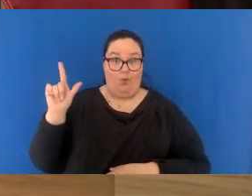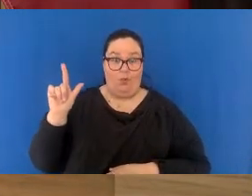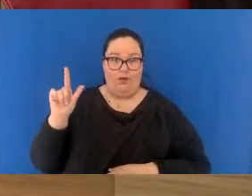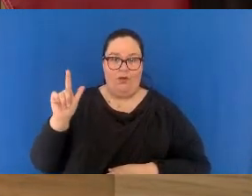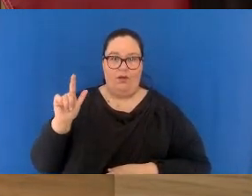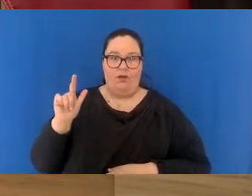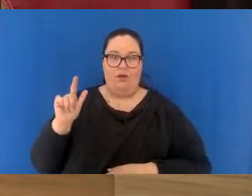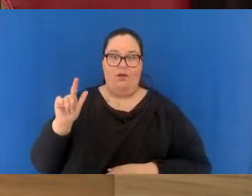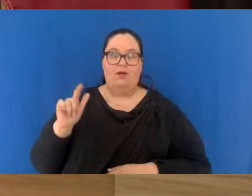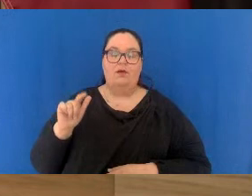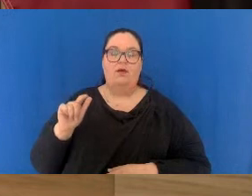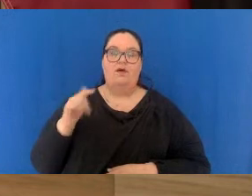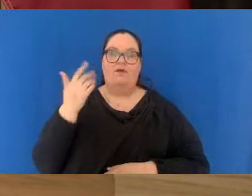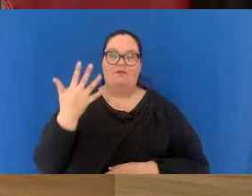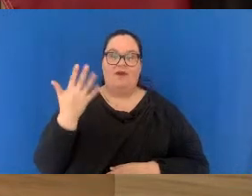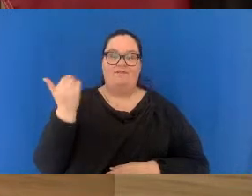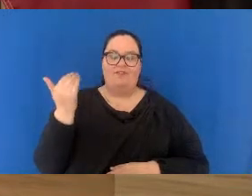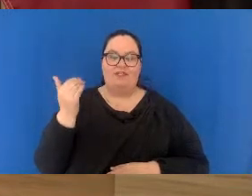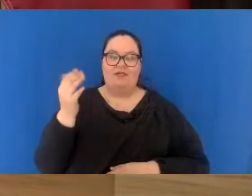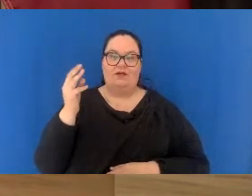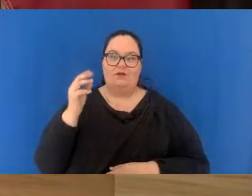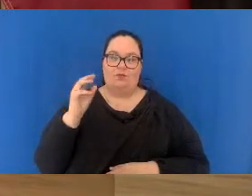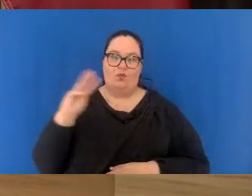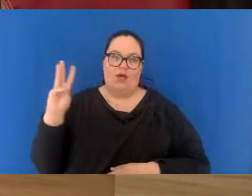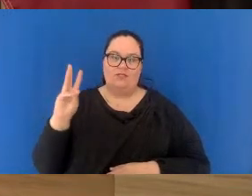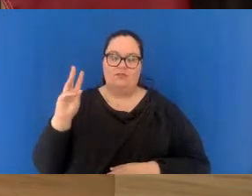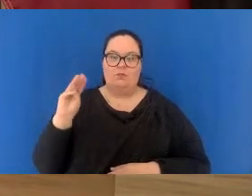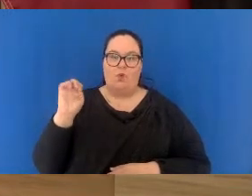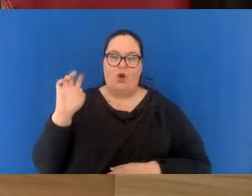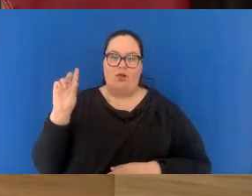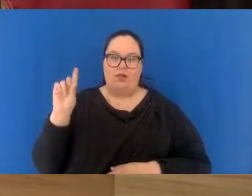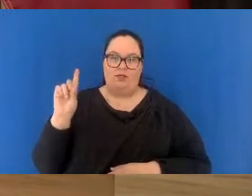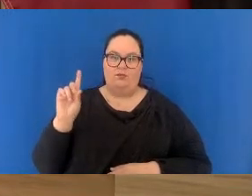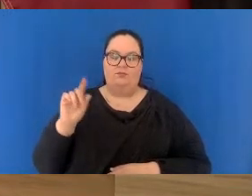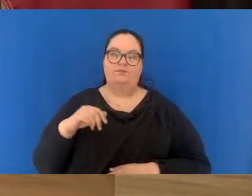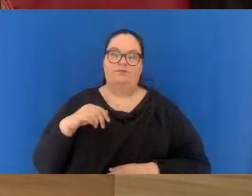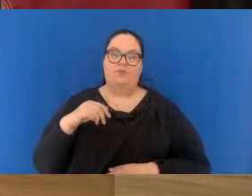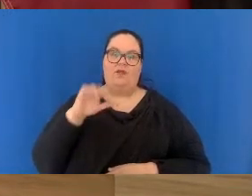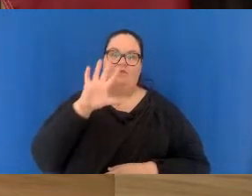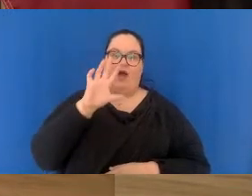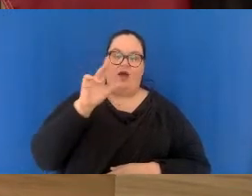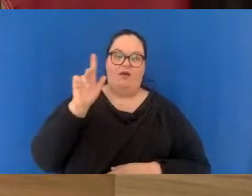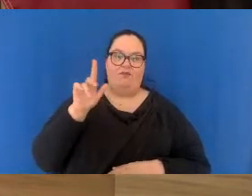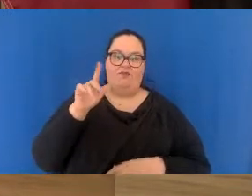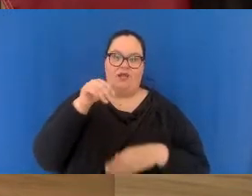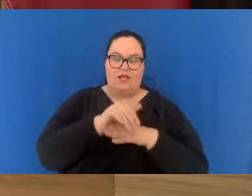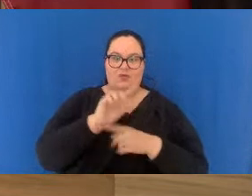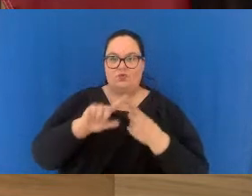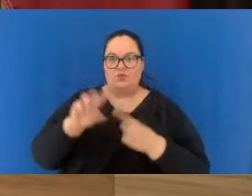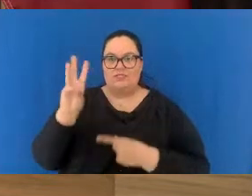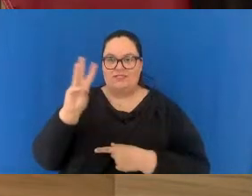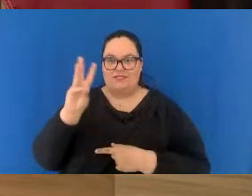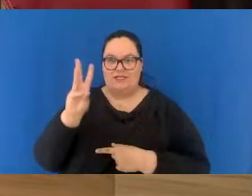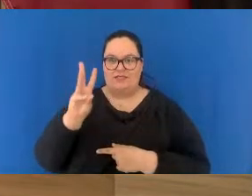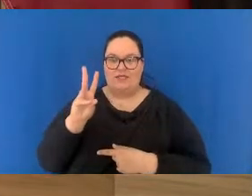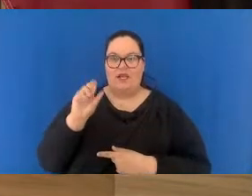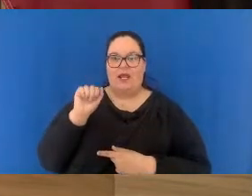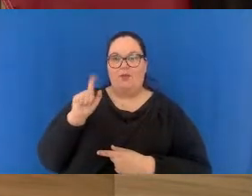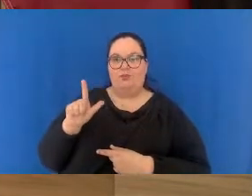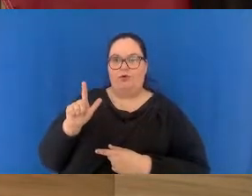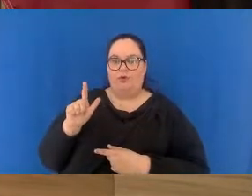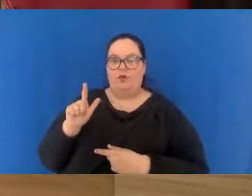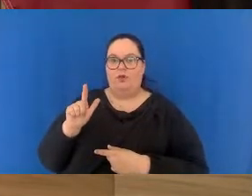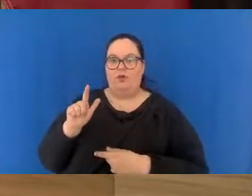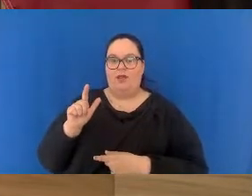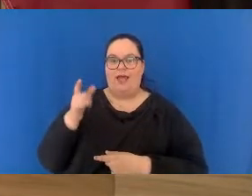515 Westmoreland Road on Friday between 5 p.m. and 6 p.m. and Thursday, April 8th between 12